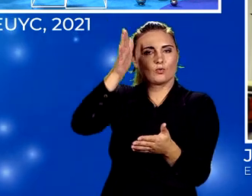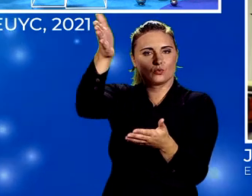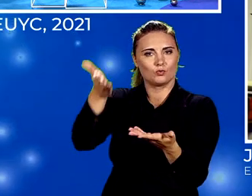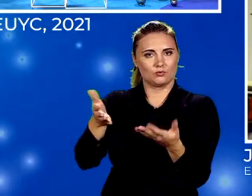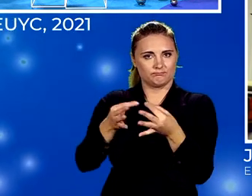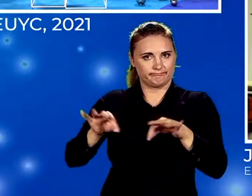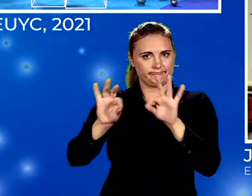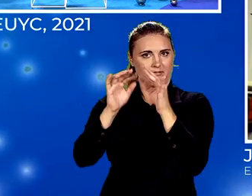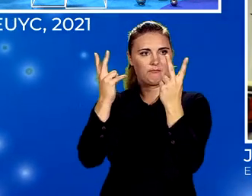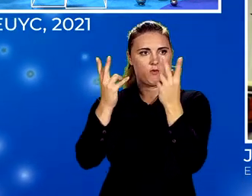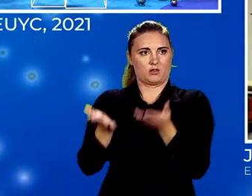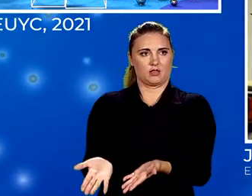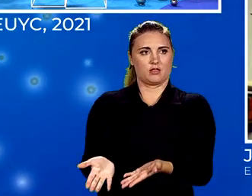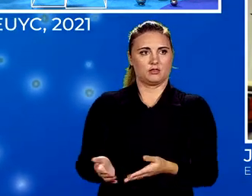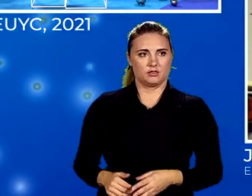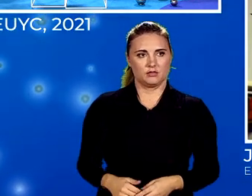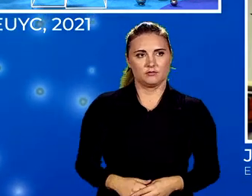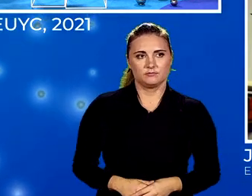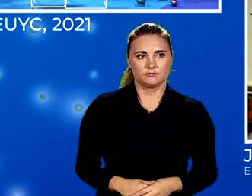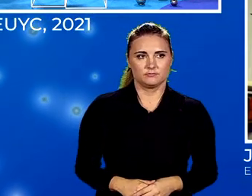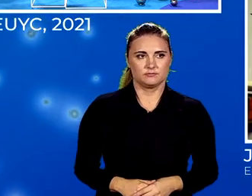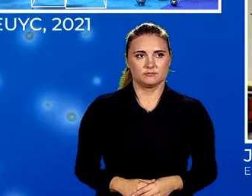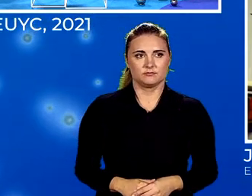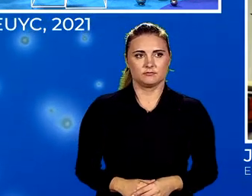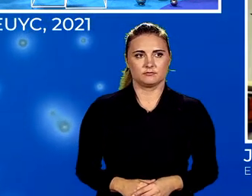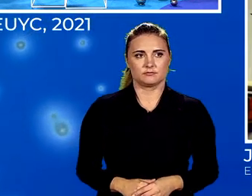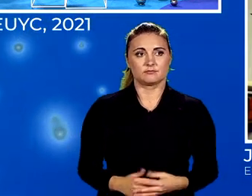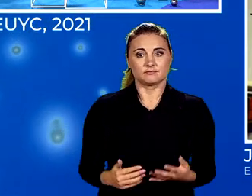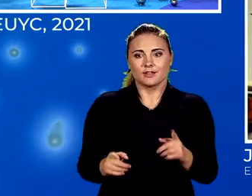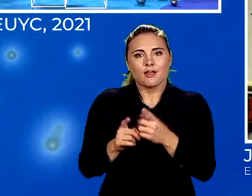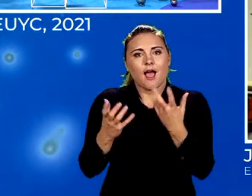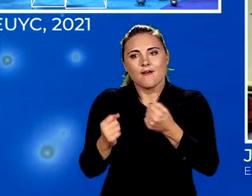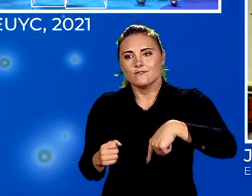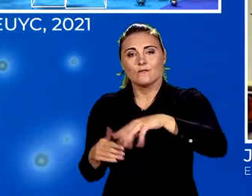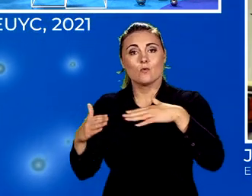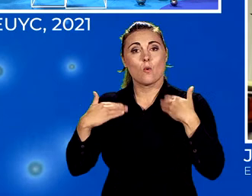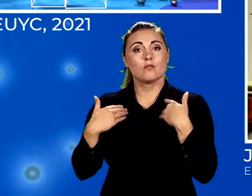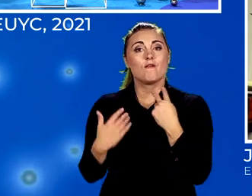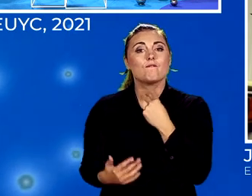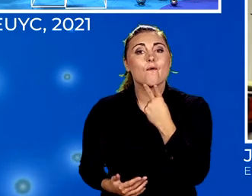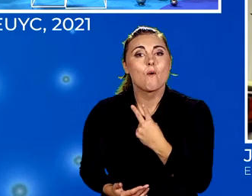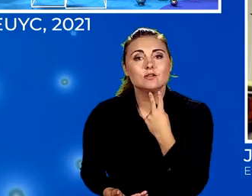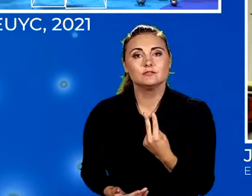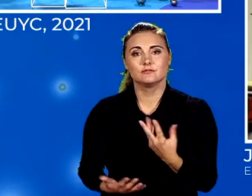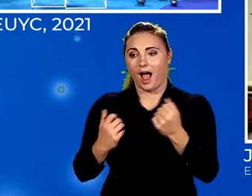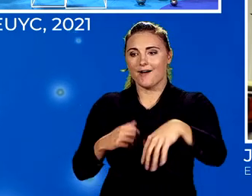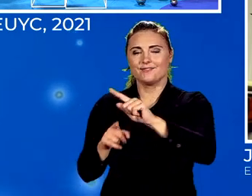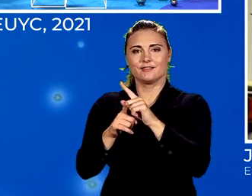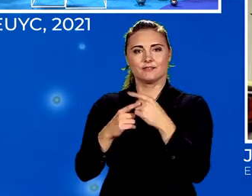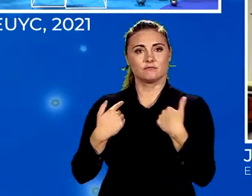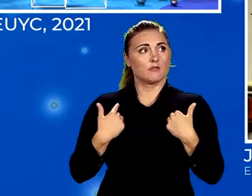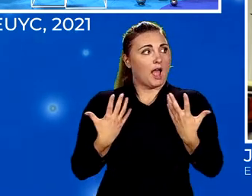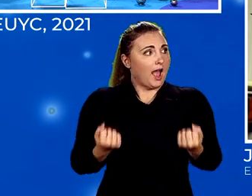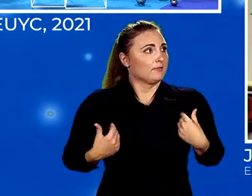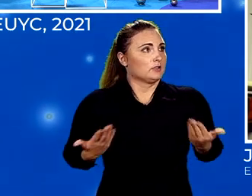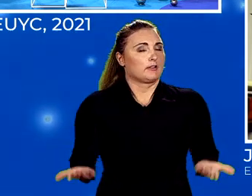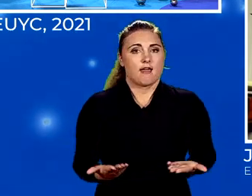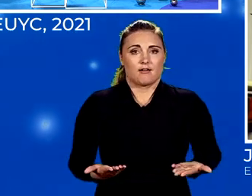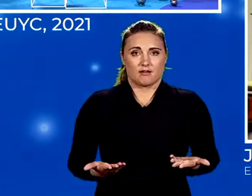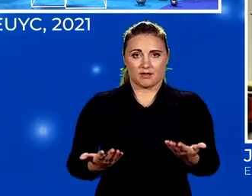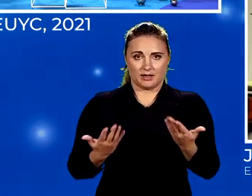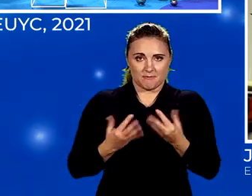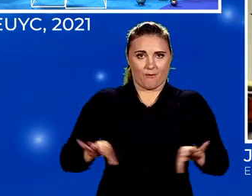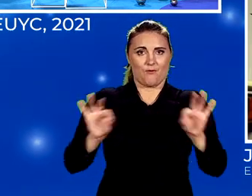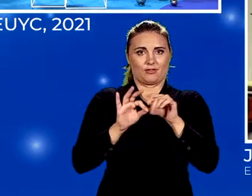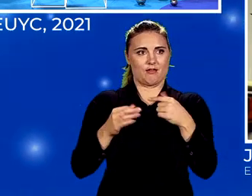that youth voices are heard there and that young people have the power to change Europe. What exactly we want